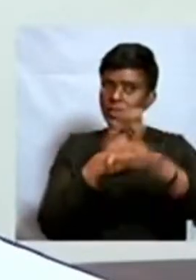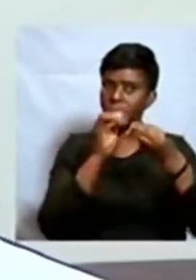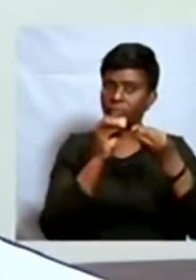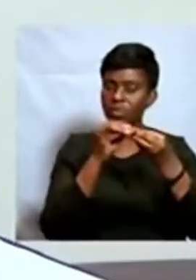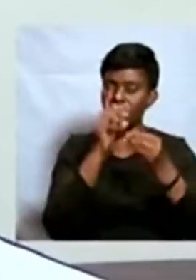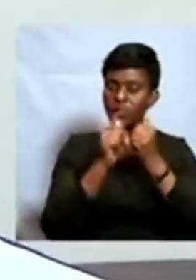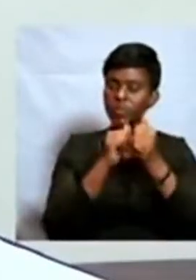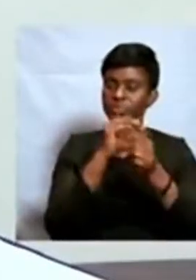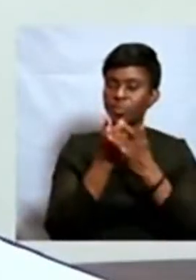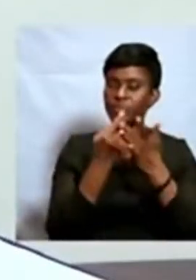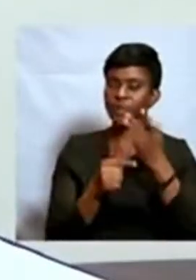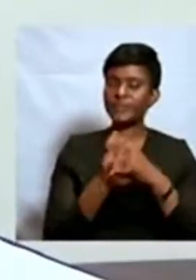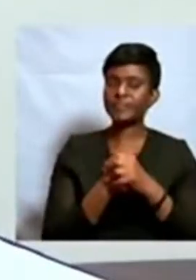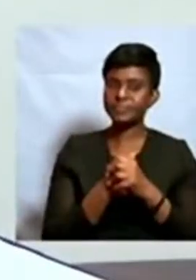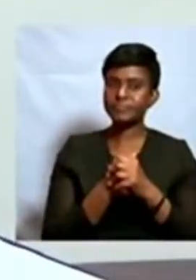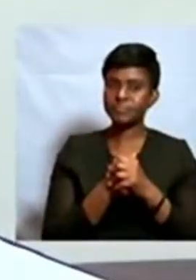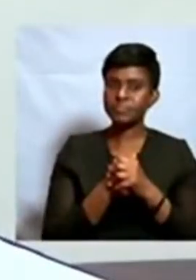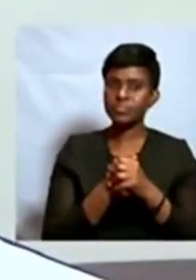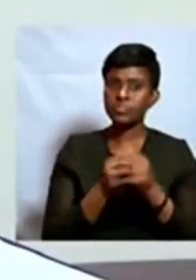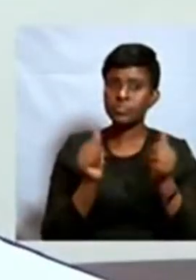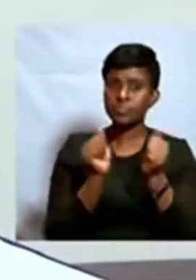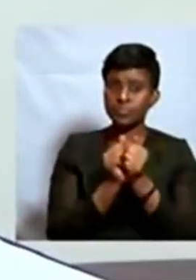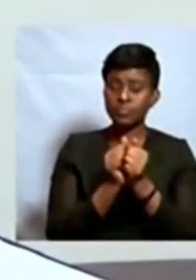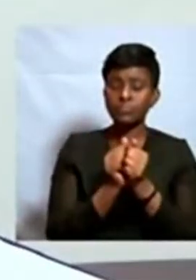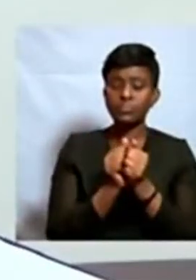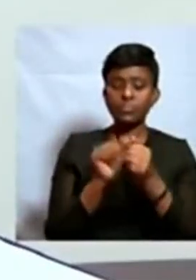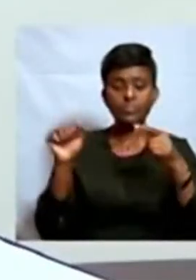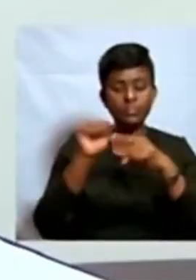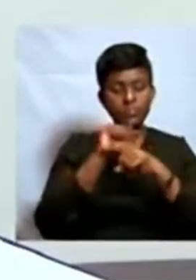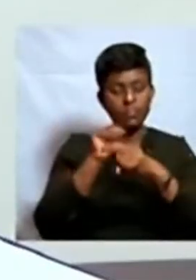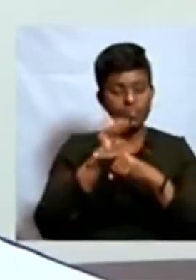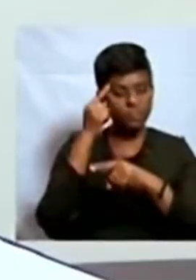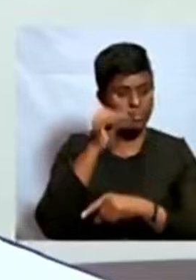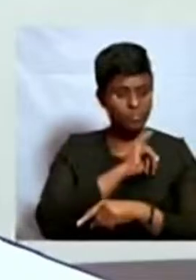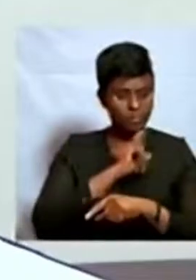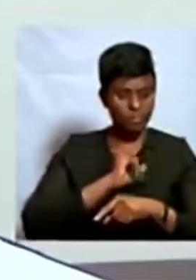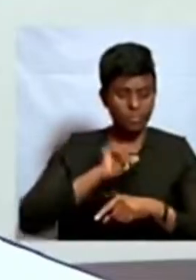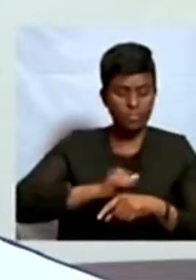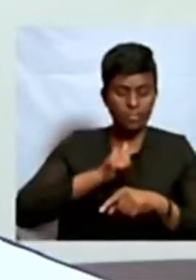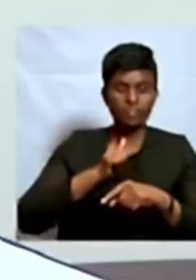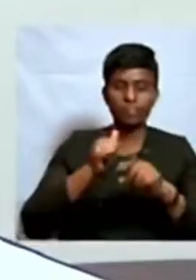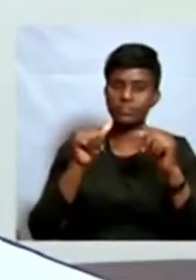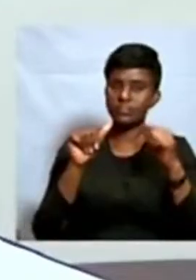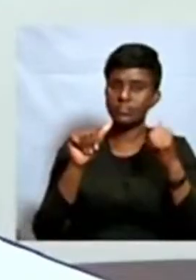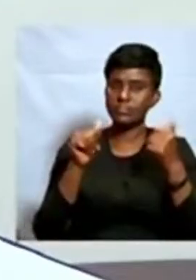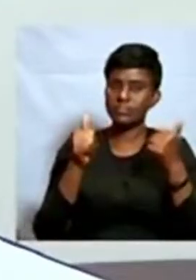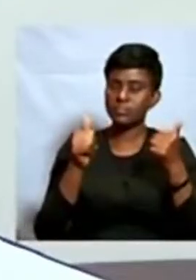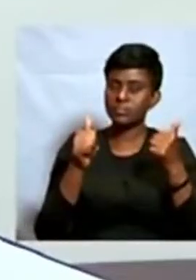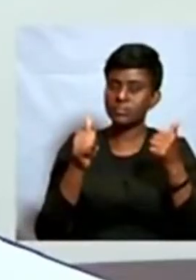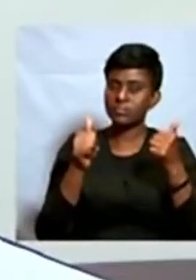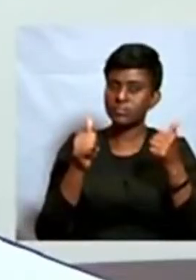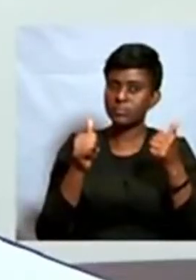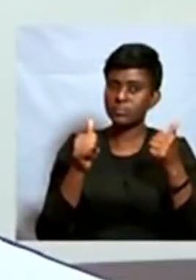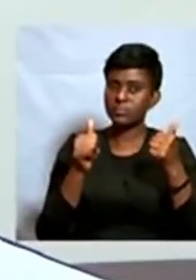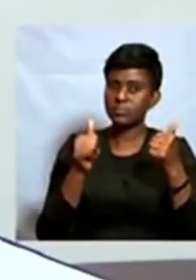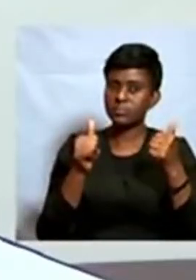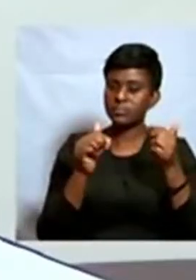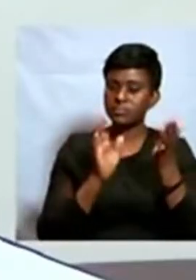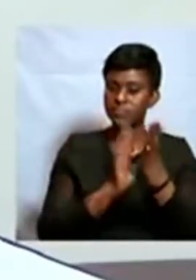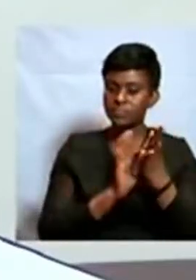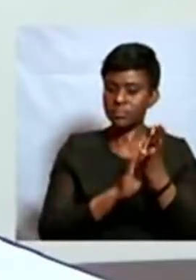Because in terms of capacity for the industry, we are very low. That school,